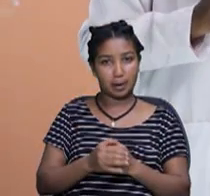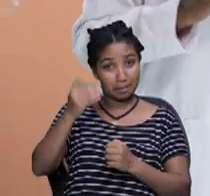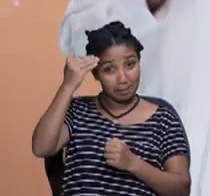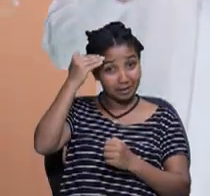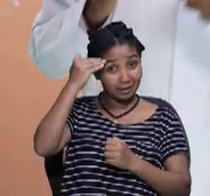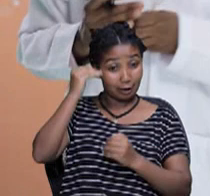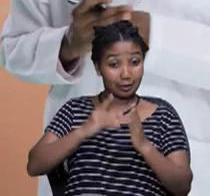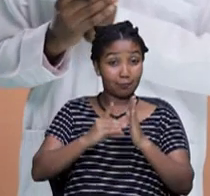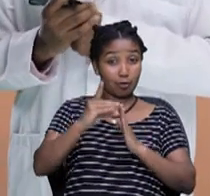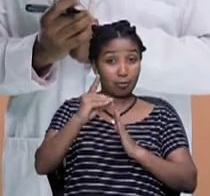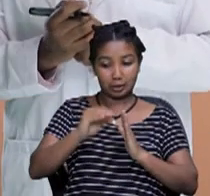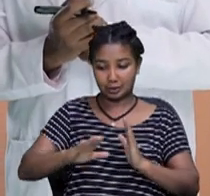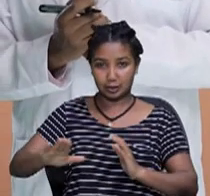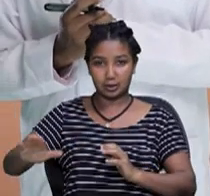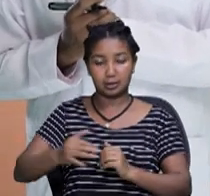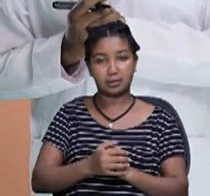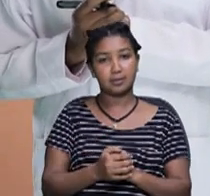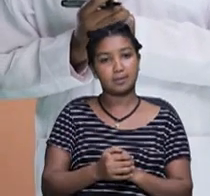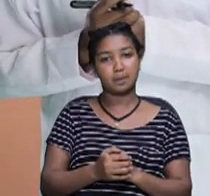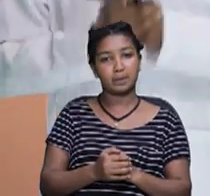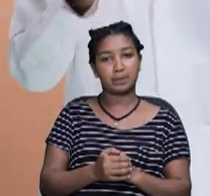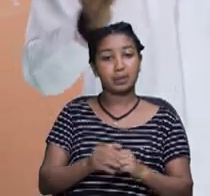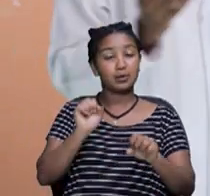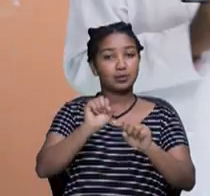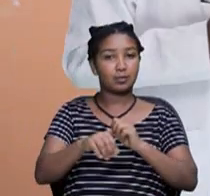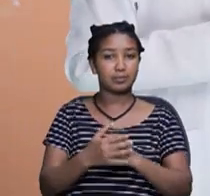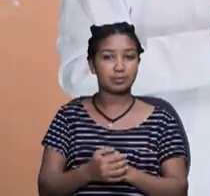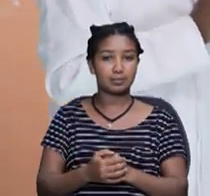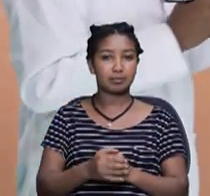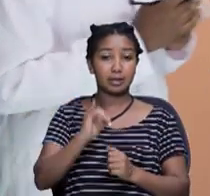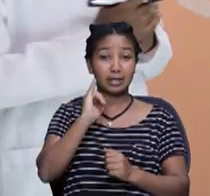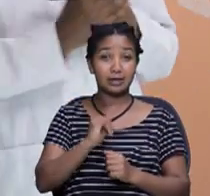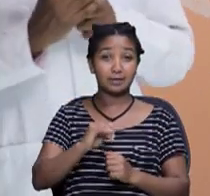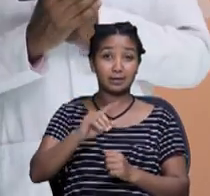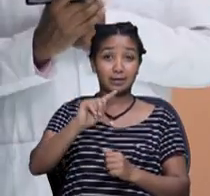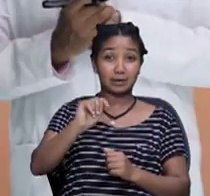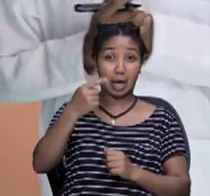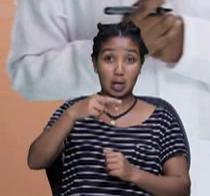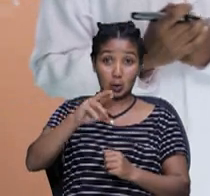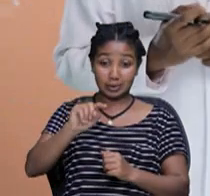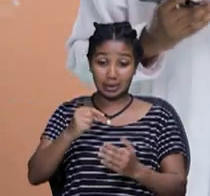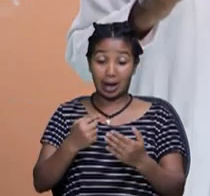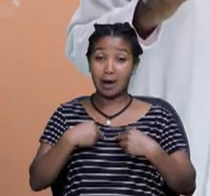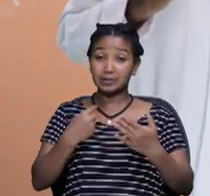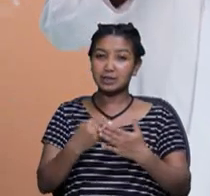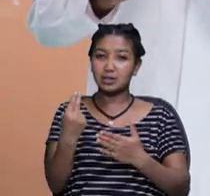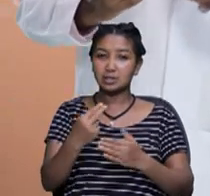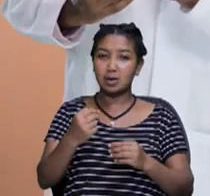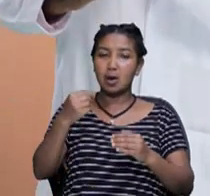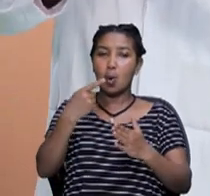mental development in children. So, if thyroxine has this function, what